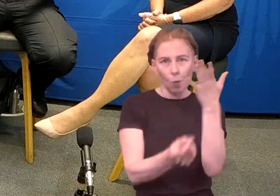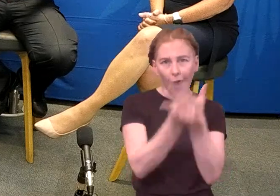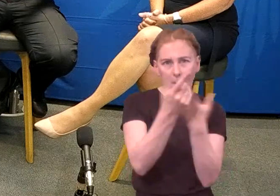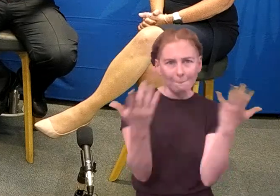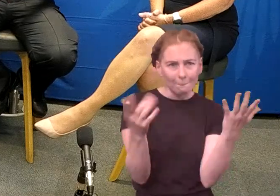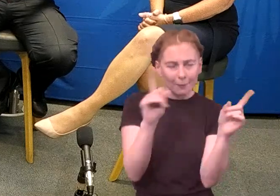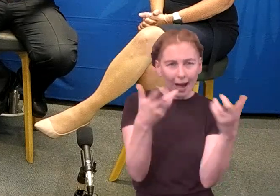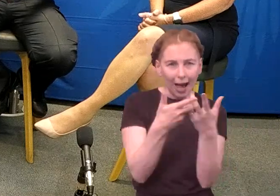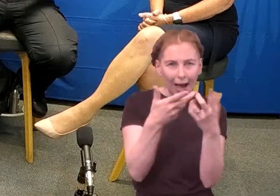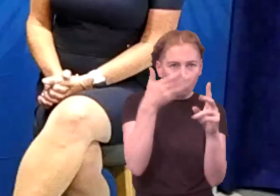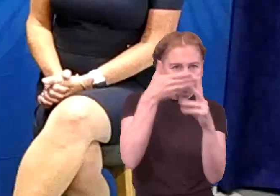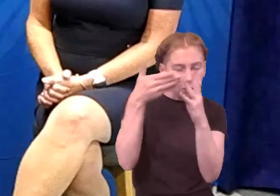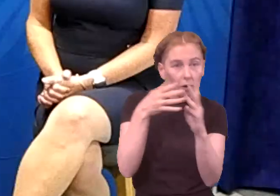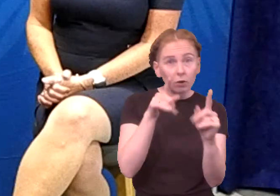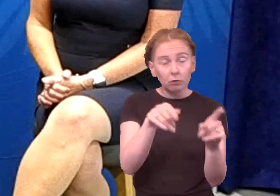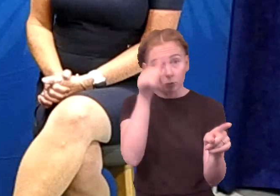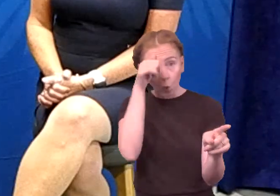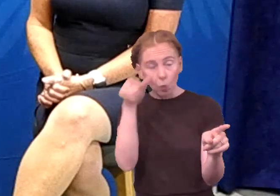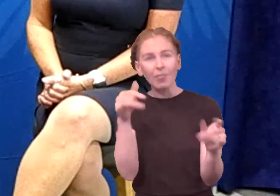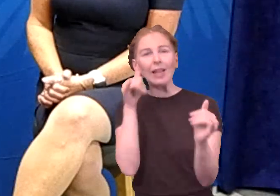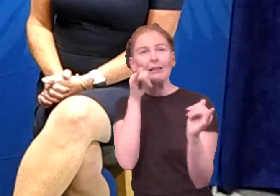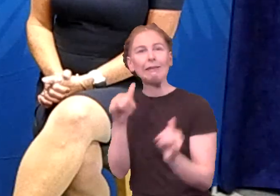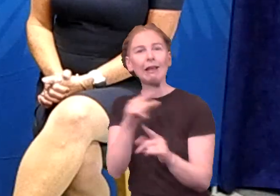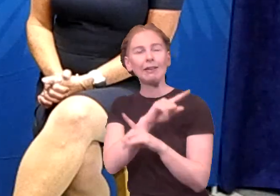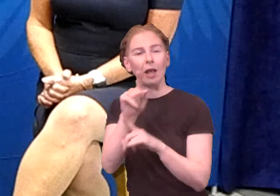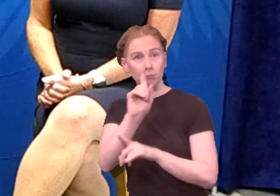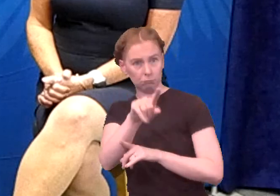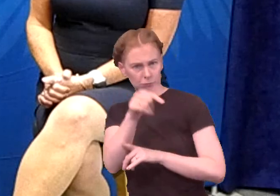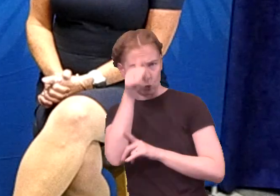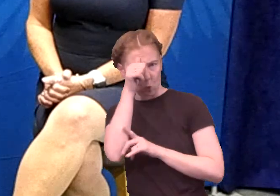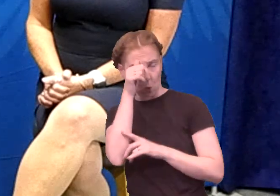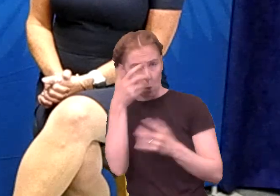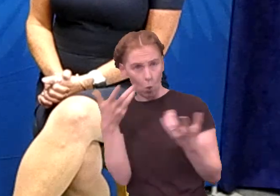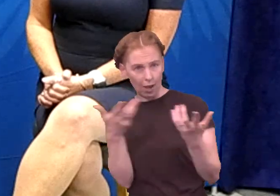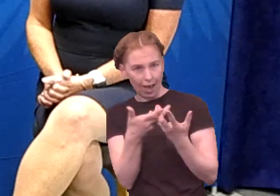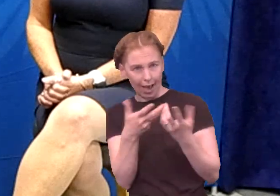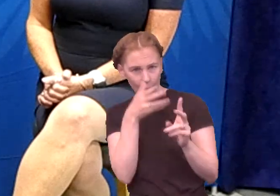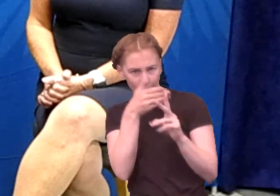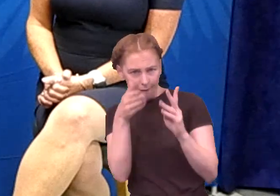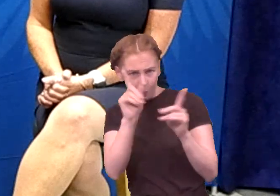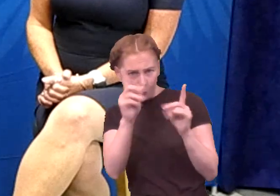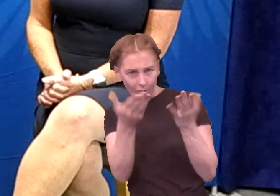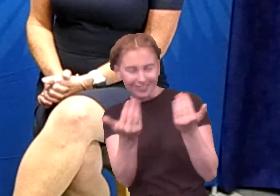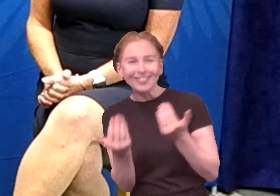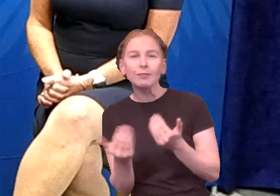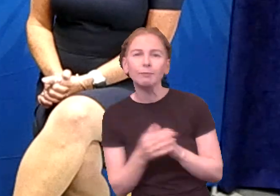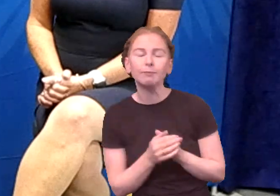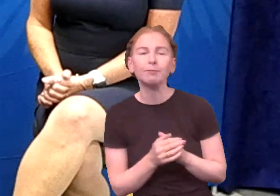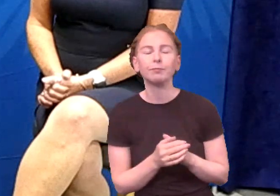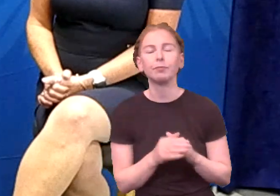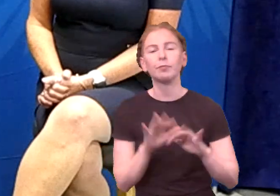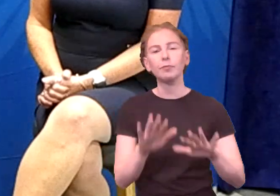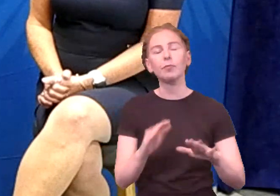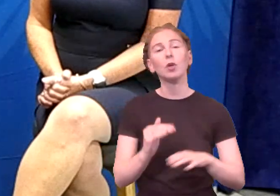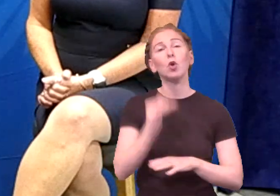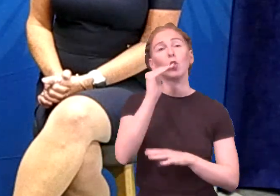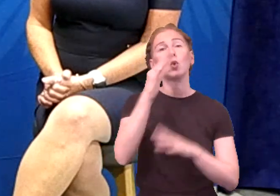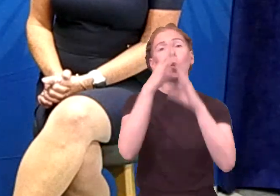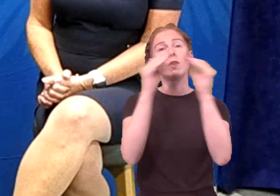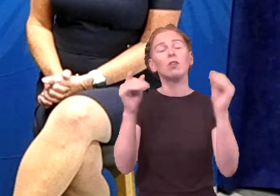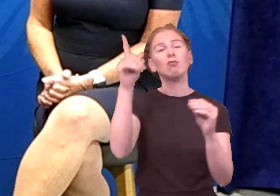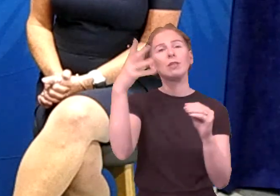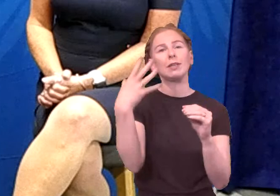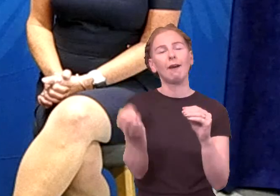they're taking that information on. So on North Surrey's district, we've got a child exploitation team, and they